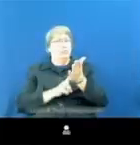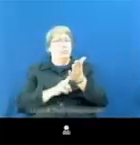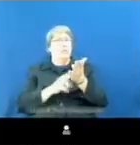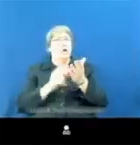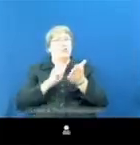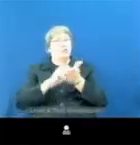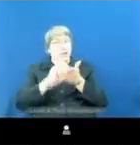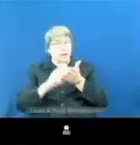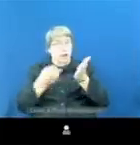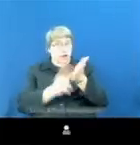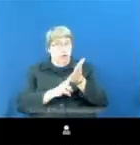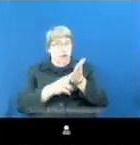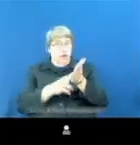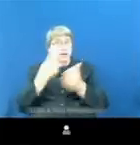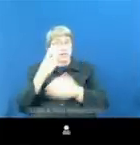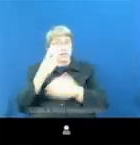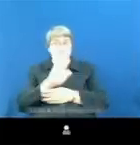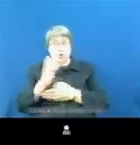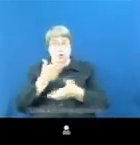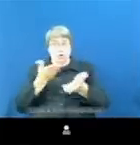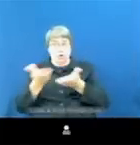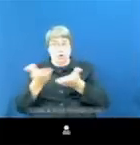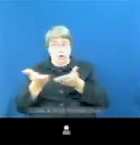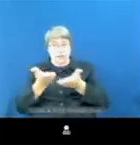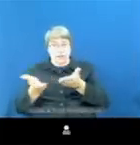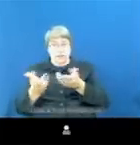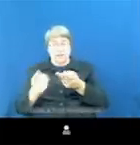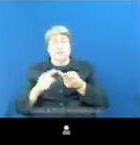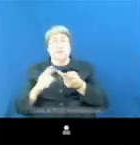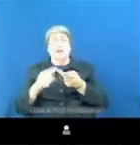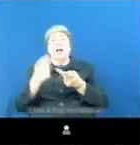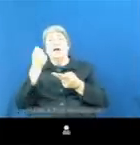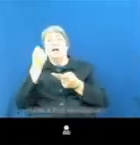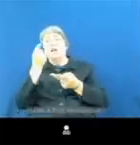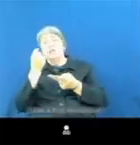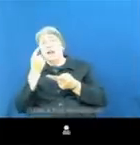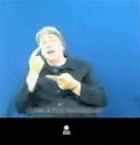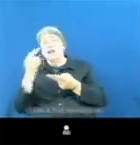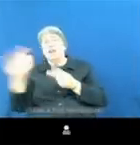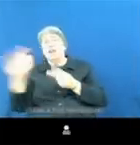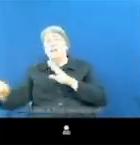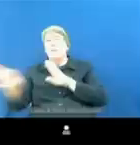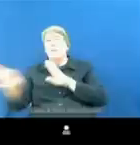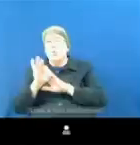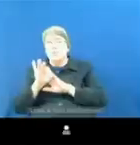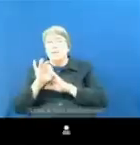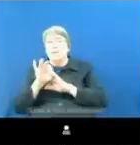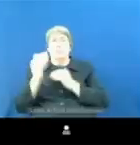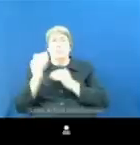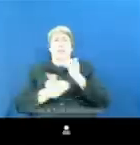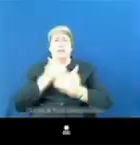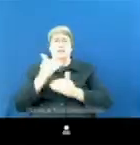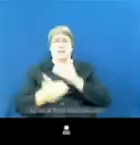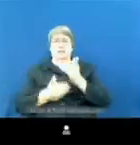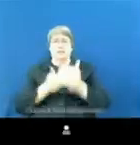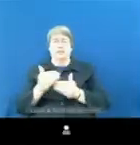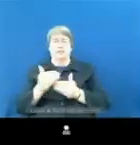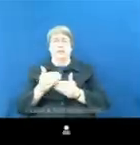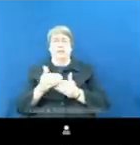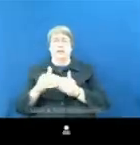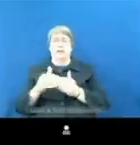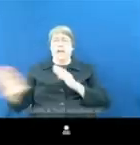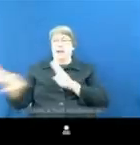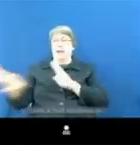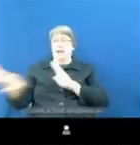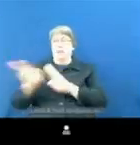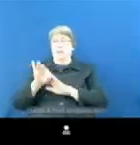services. Understanding the appointment process in various courts. And appointment in that sentence means